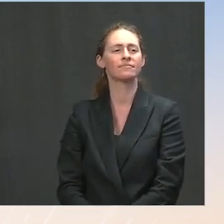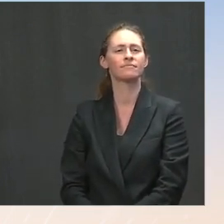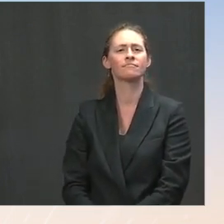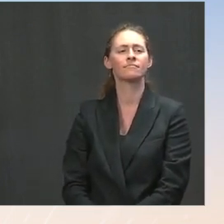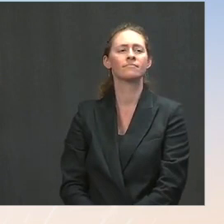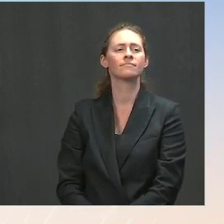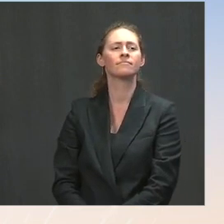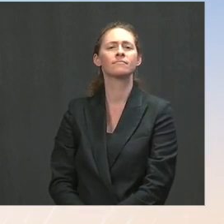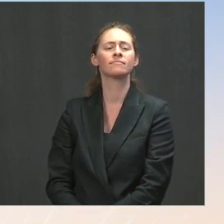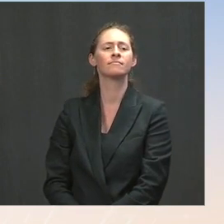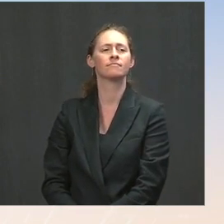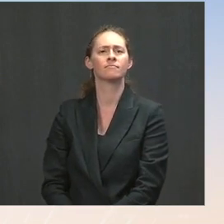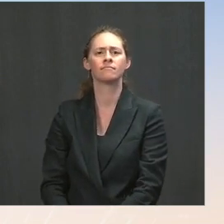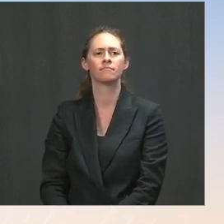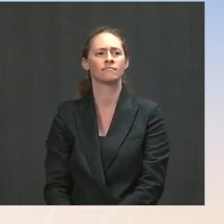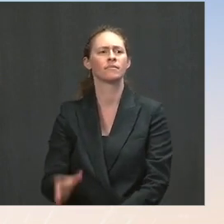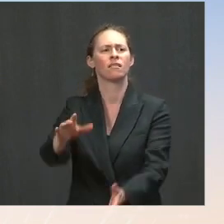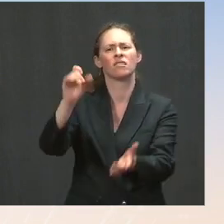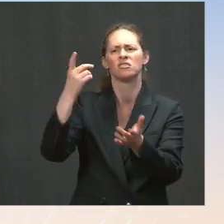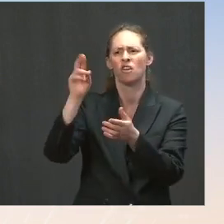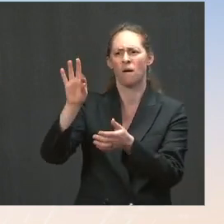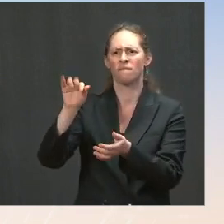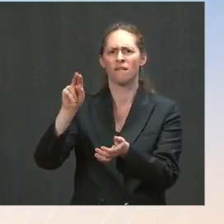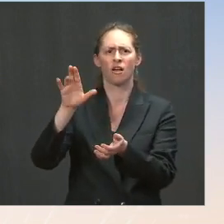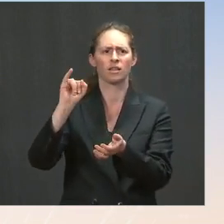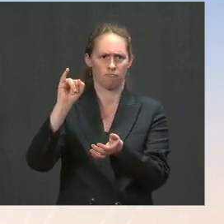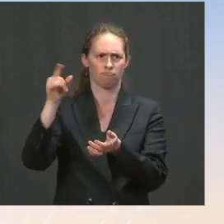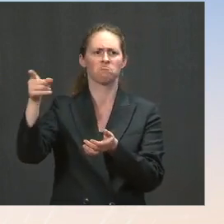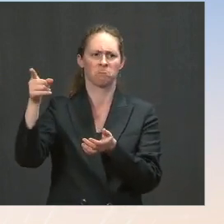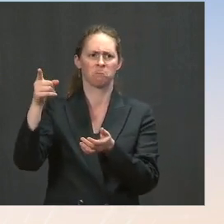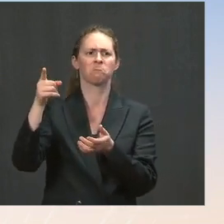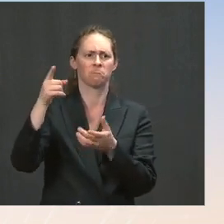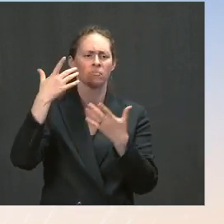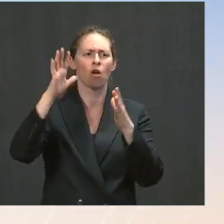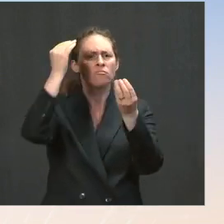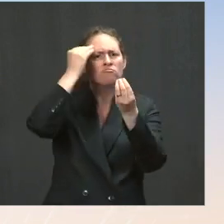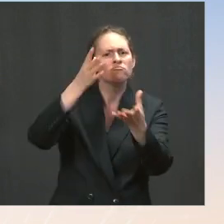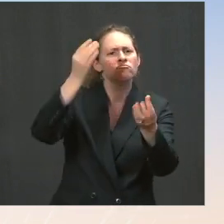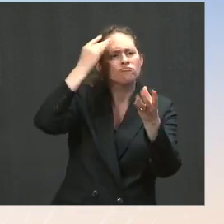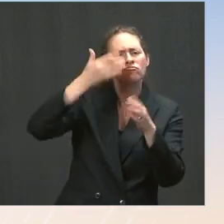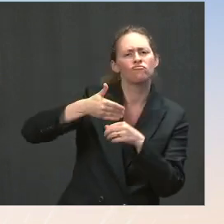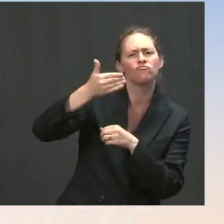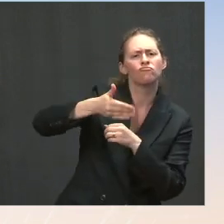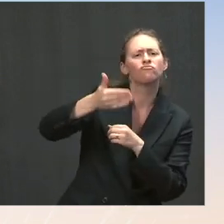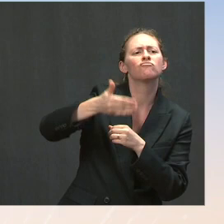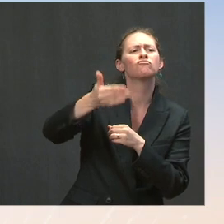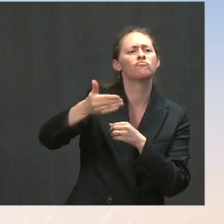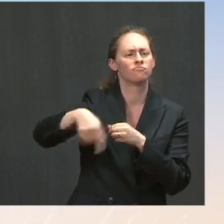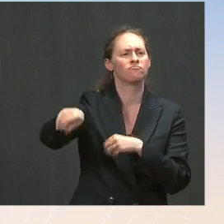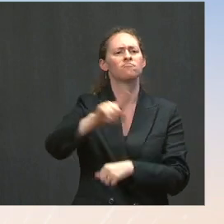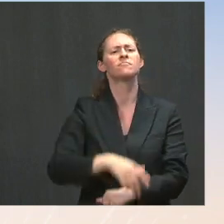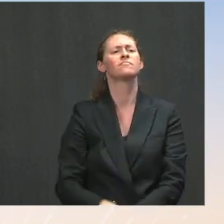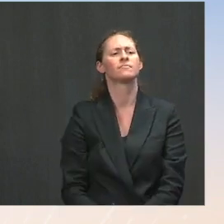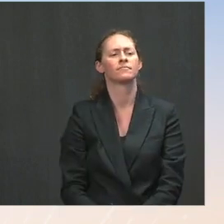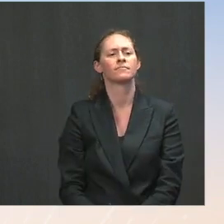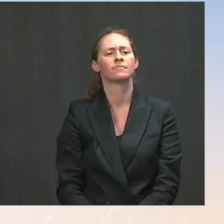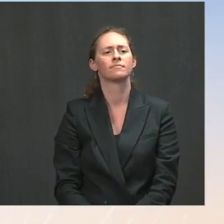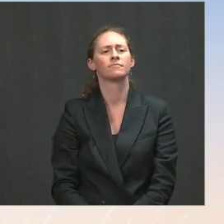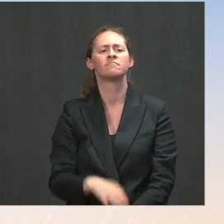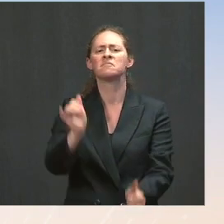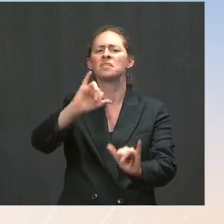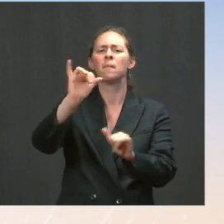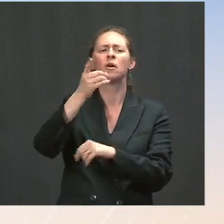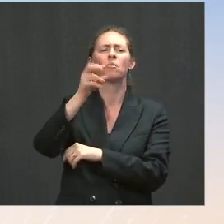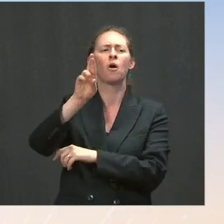provided briefings to the president on a regular basis, as has Dr. Walensky throughout the course of the pandemic. And on a different